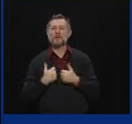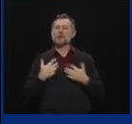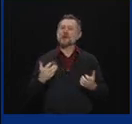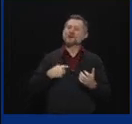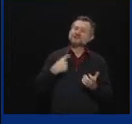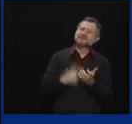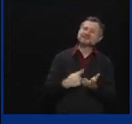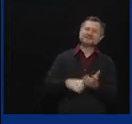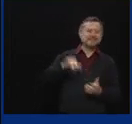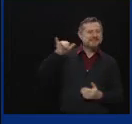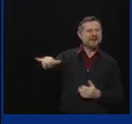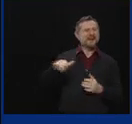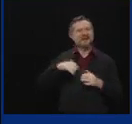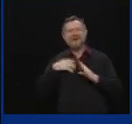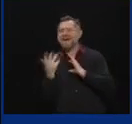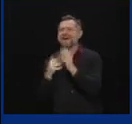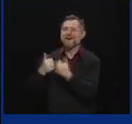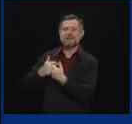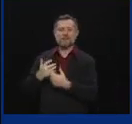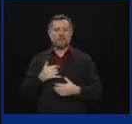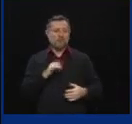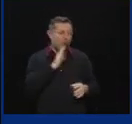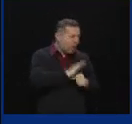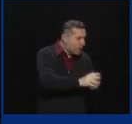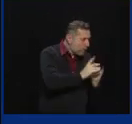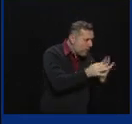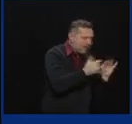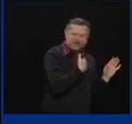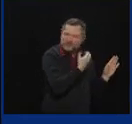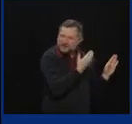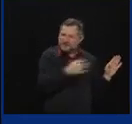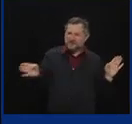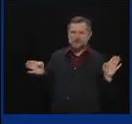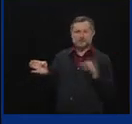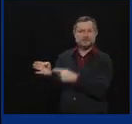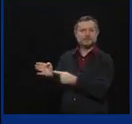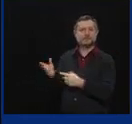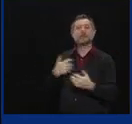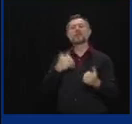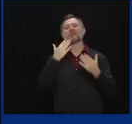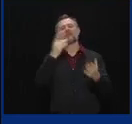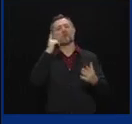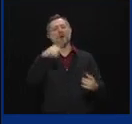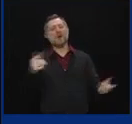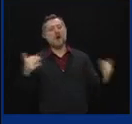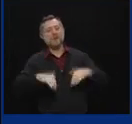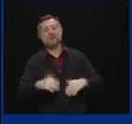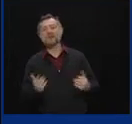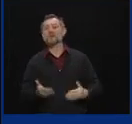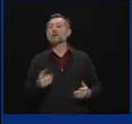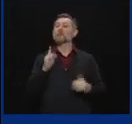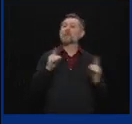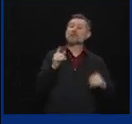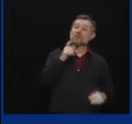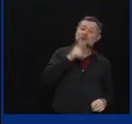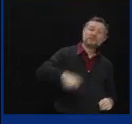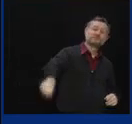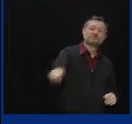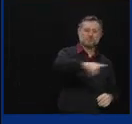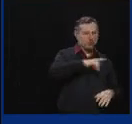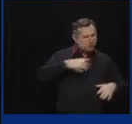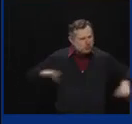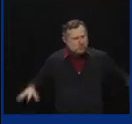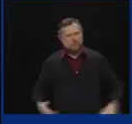football too much, but I did gloat a little bit. I want to thank everyone for coming. You are the people on the ground that care